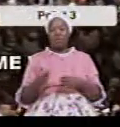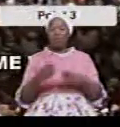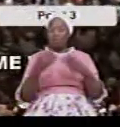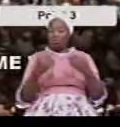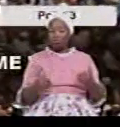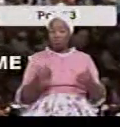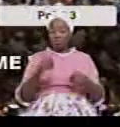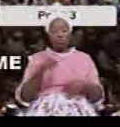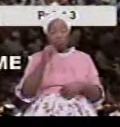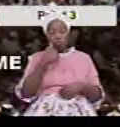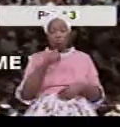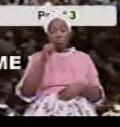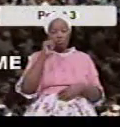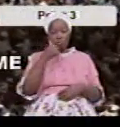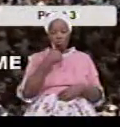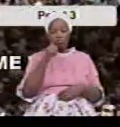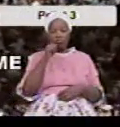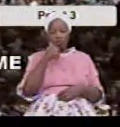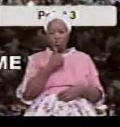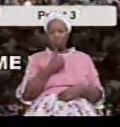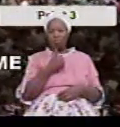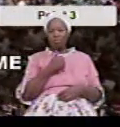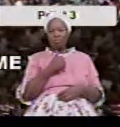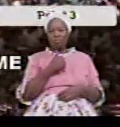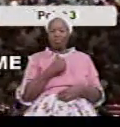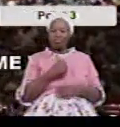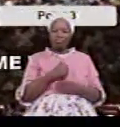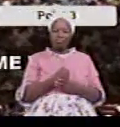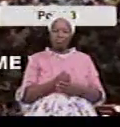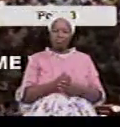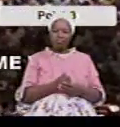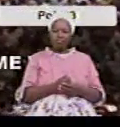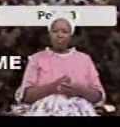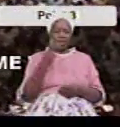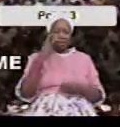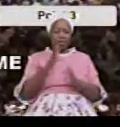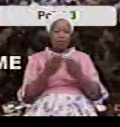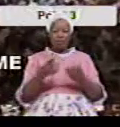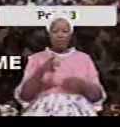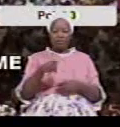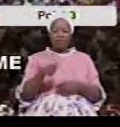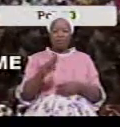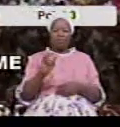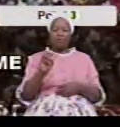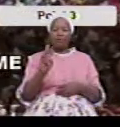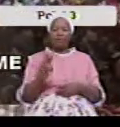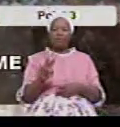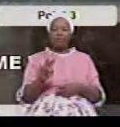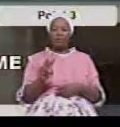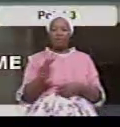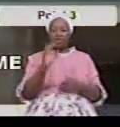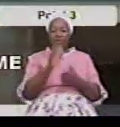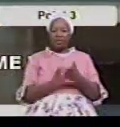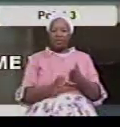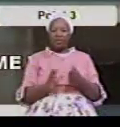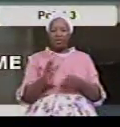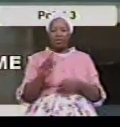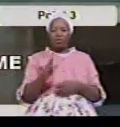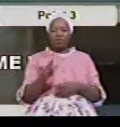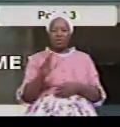tomorrow, tomorrow. Look at Proverbs chapter 27.